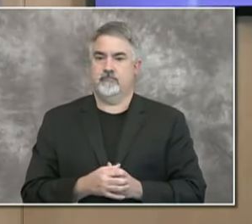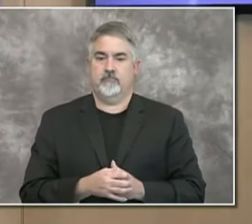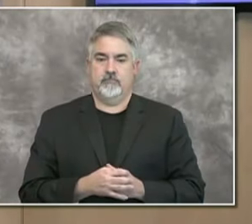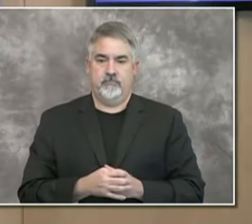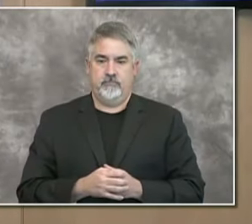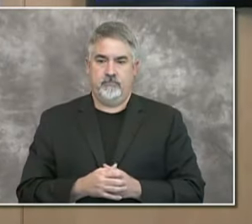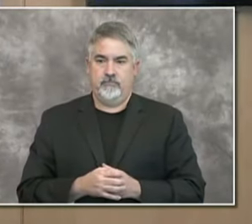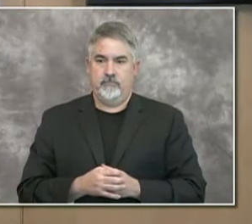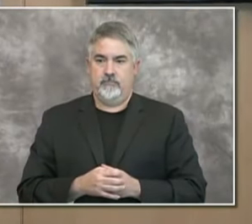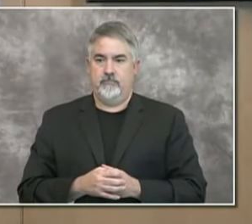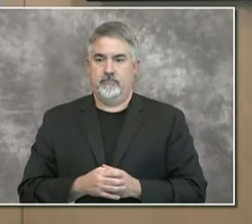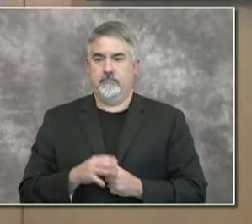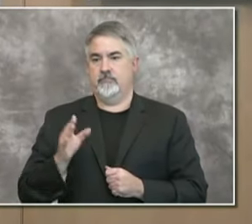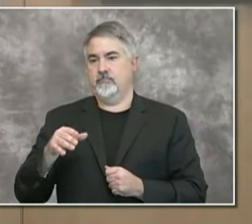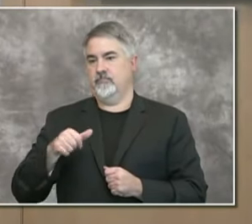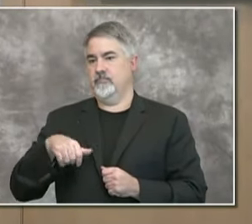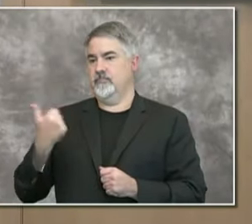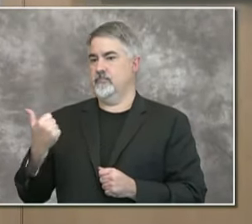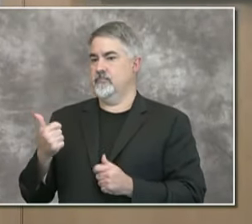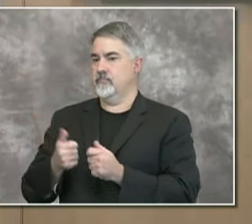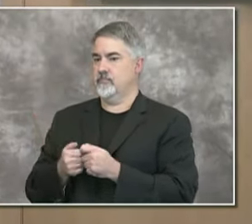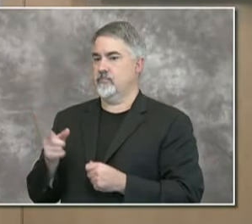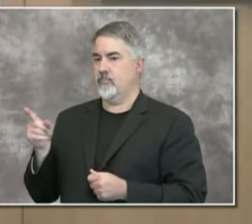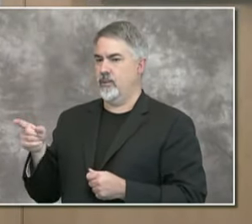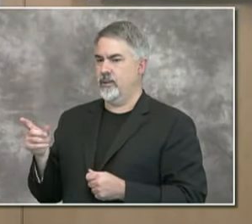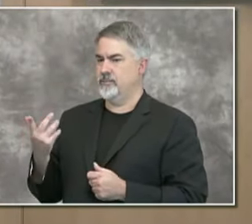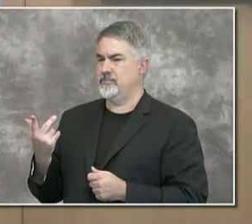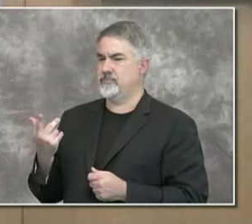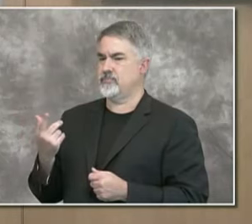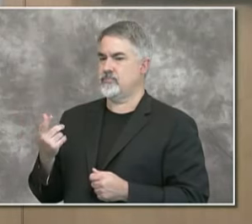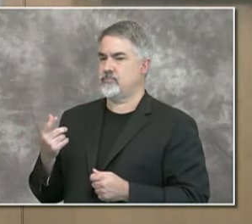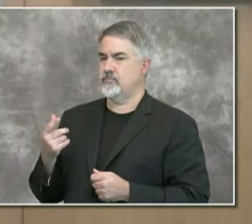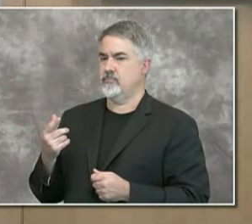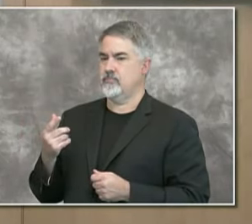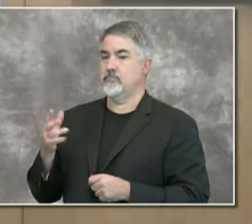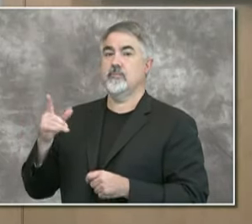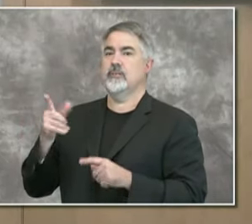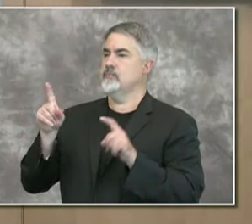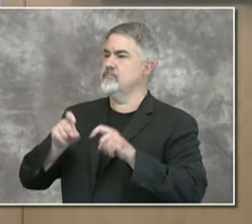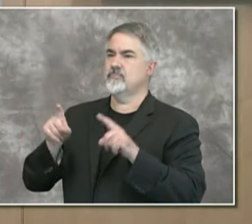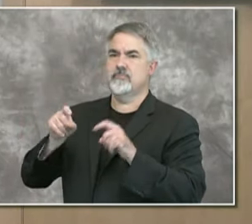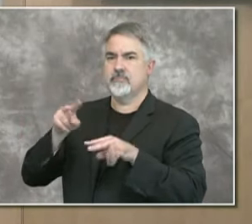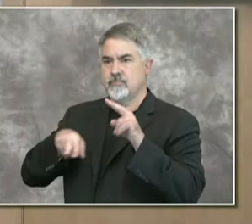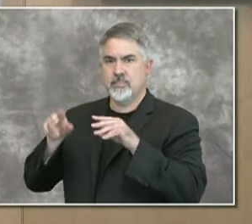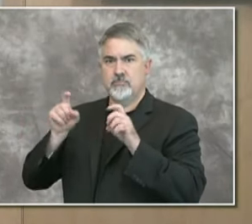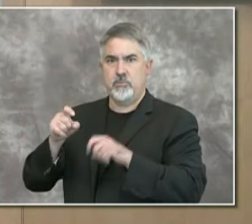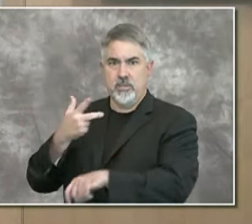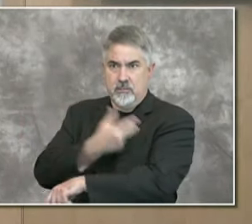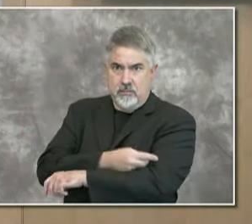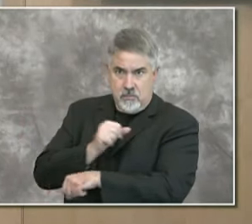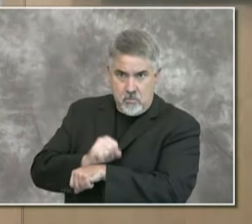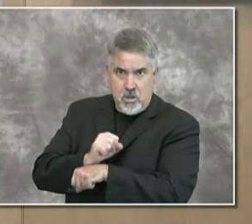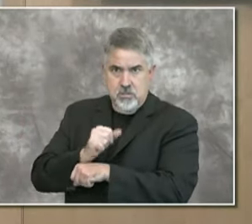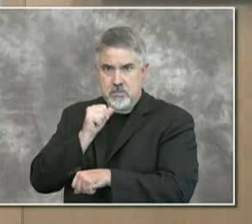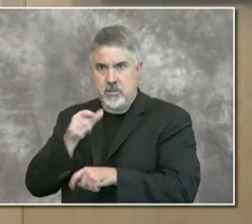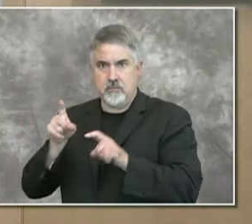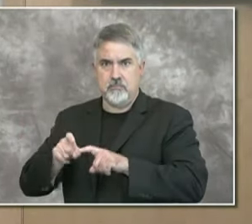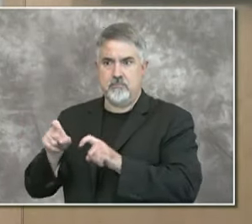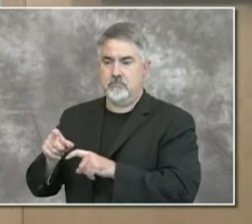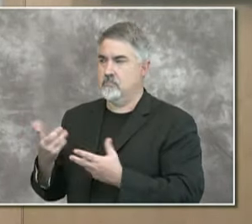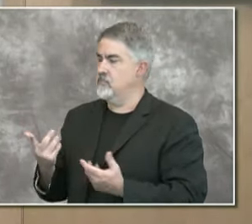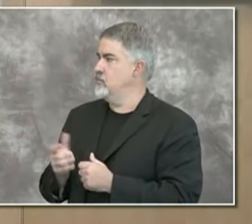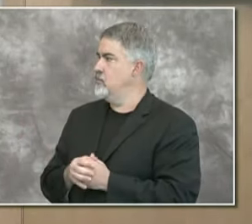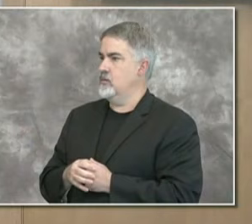This next question deals with trial vaccines, and Dr. Ifantidis will respond to that question. Yes, this question is from Taryn Mento